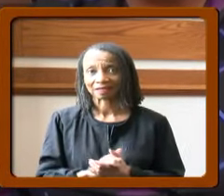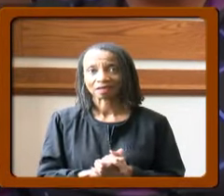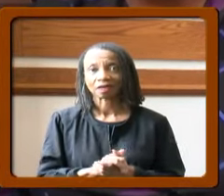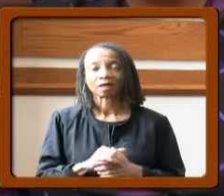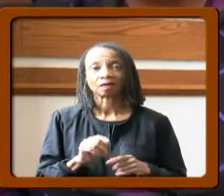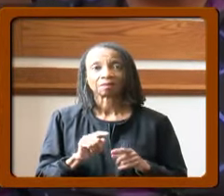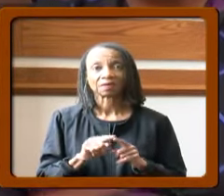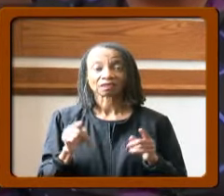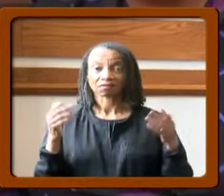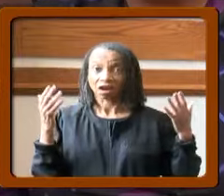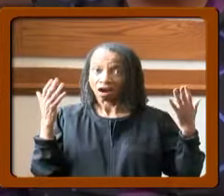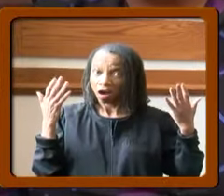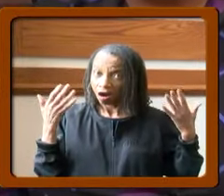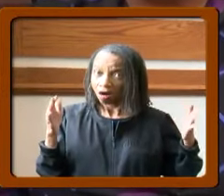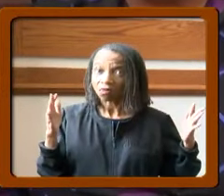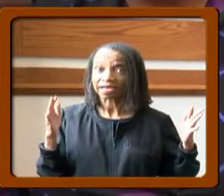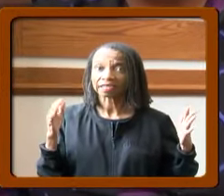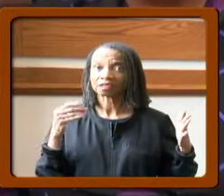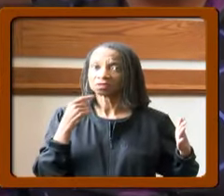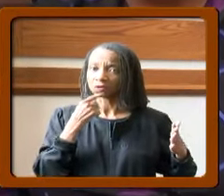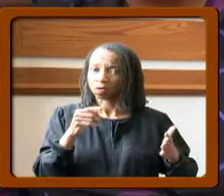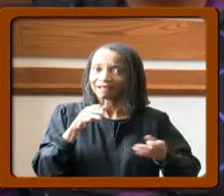But I have already told you enough.